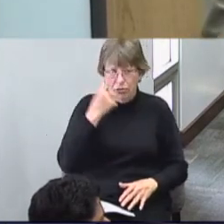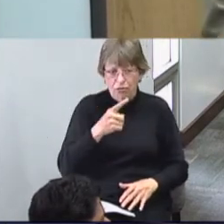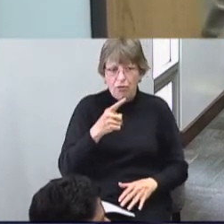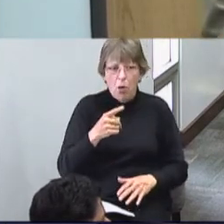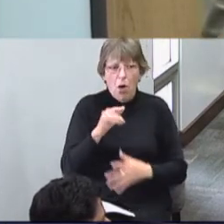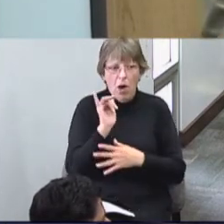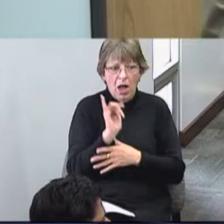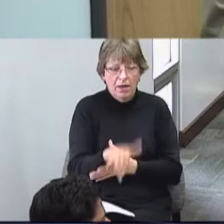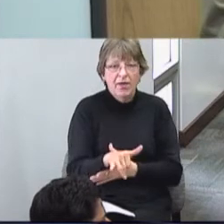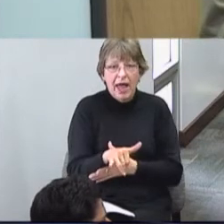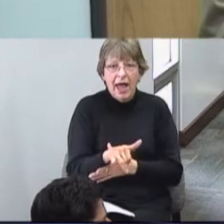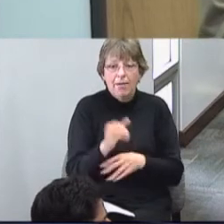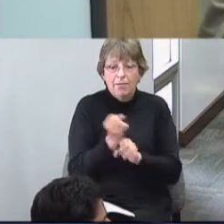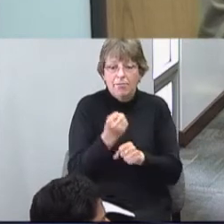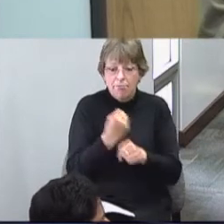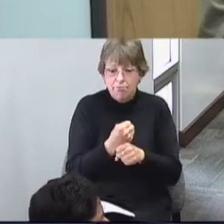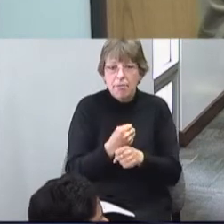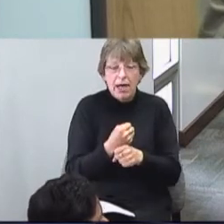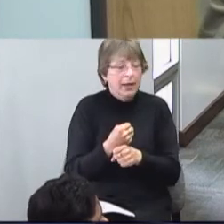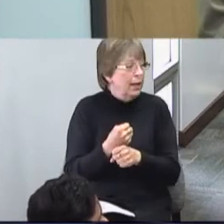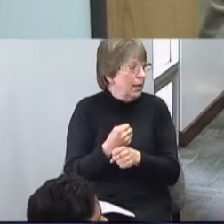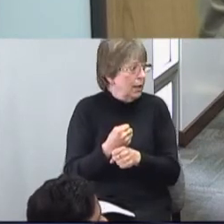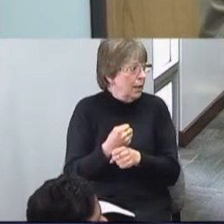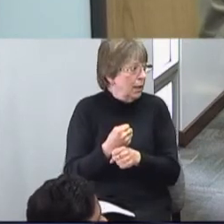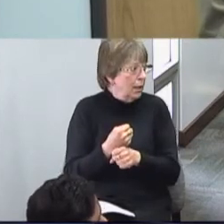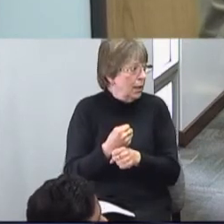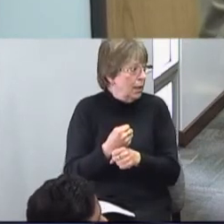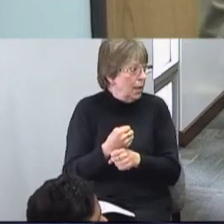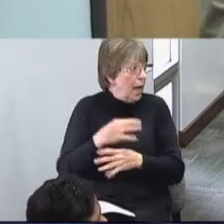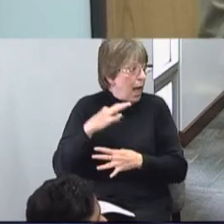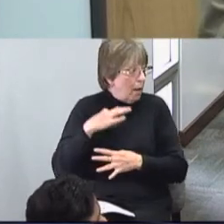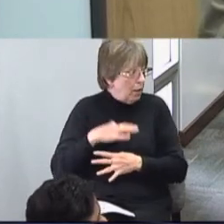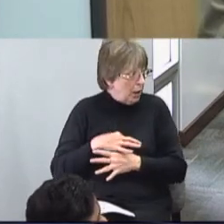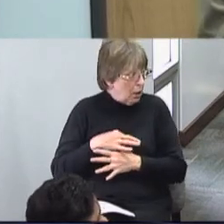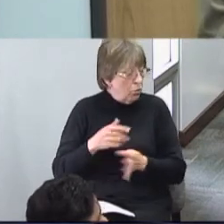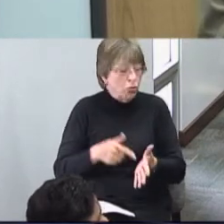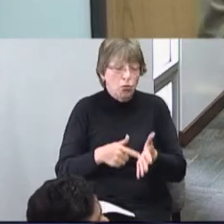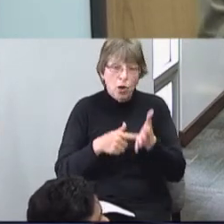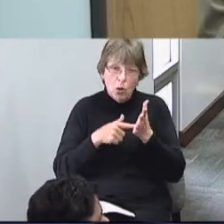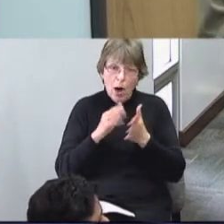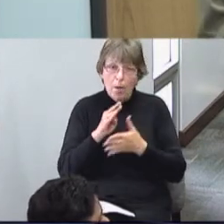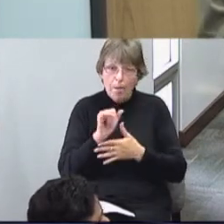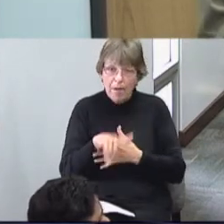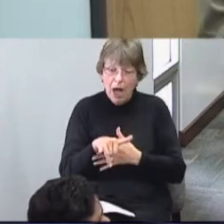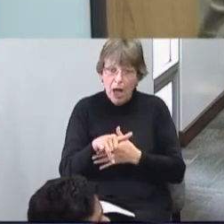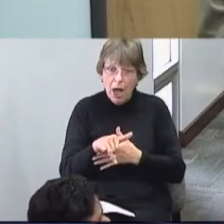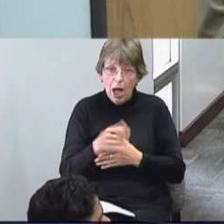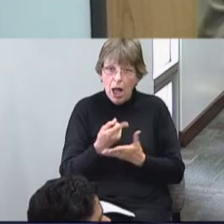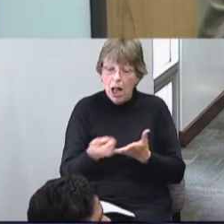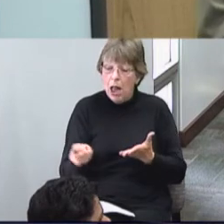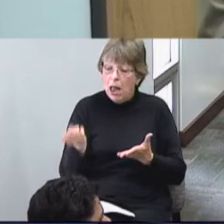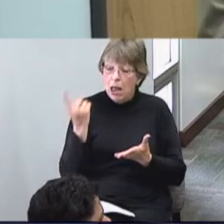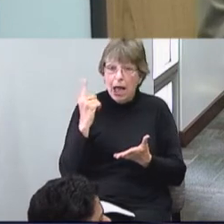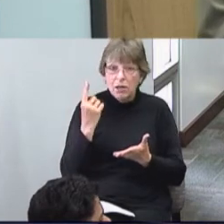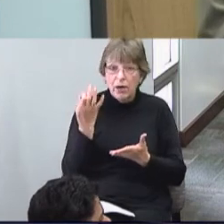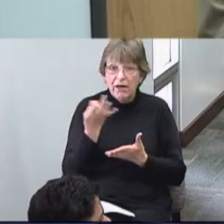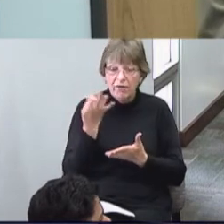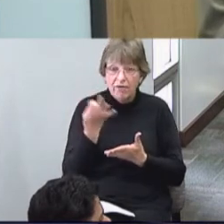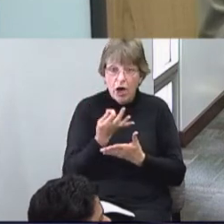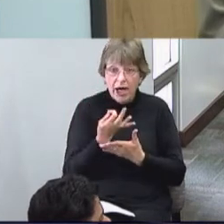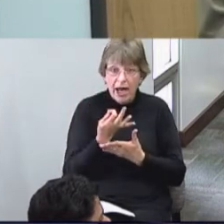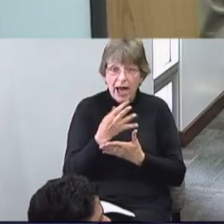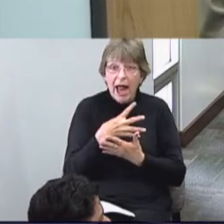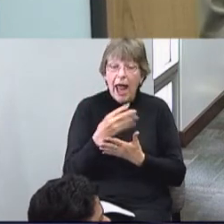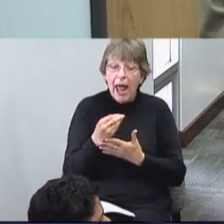make applications. Those were due last Friday, the 15th, and 6